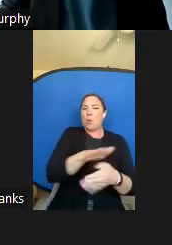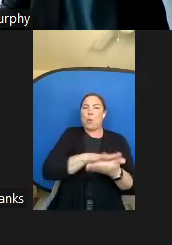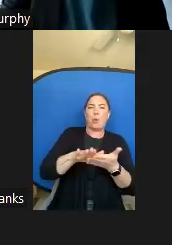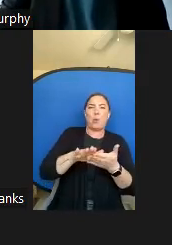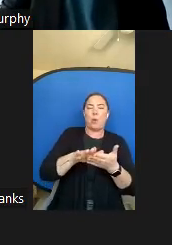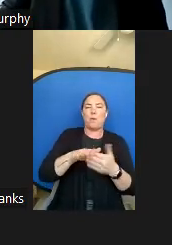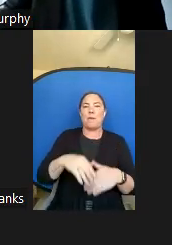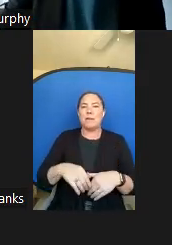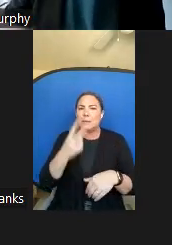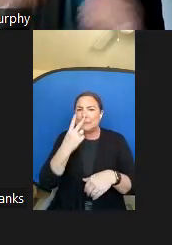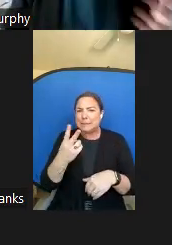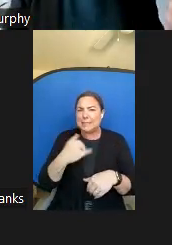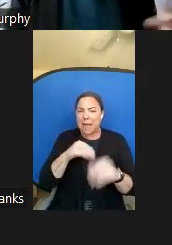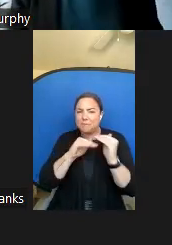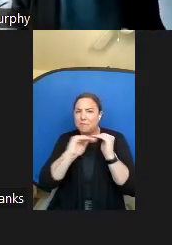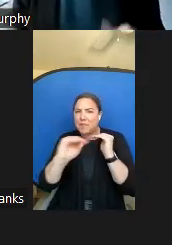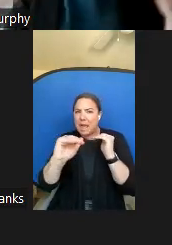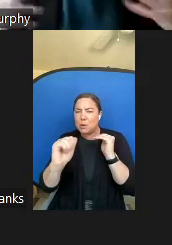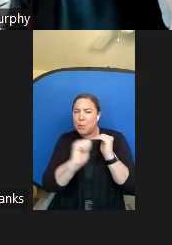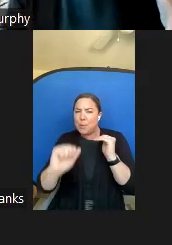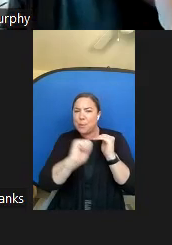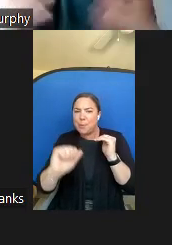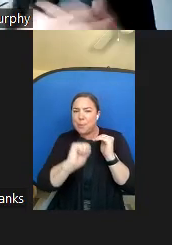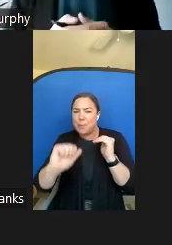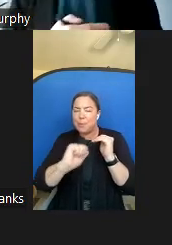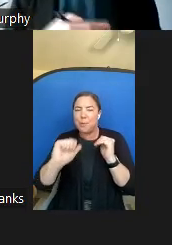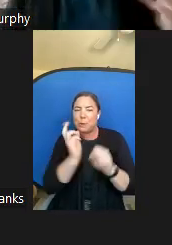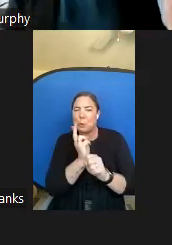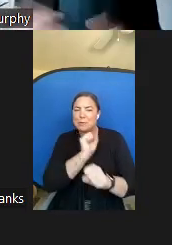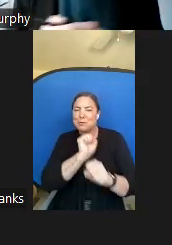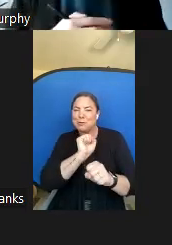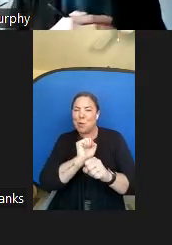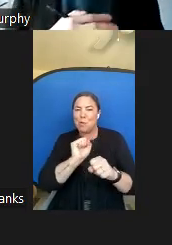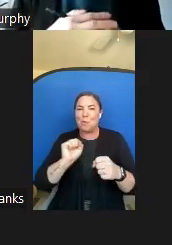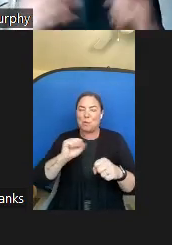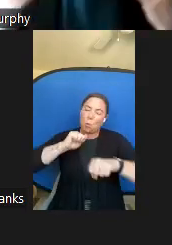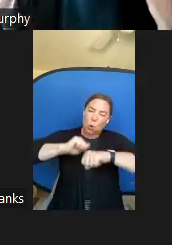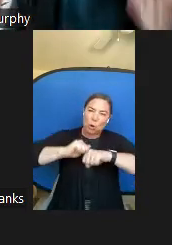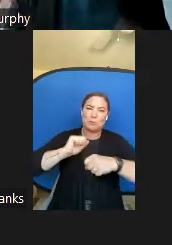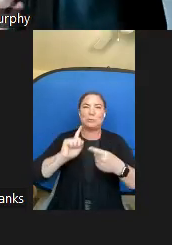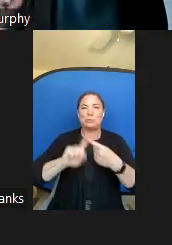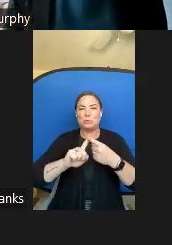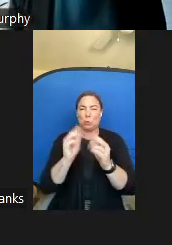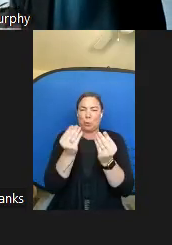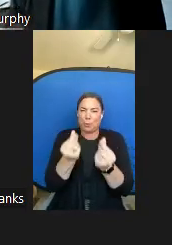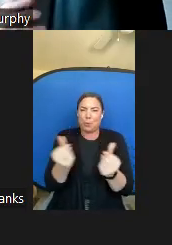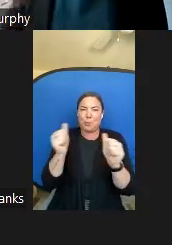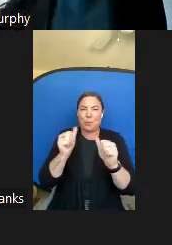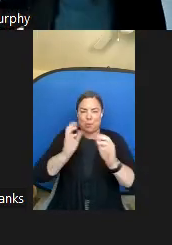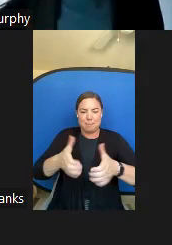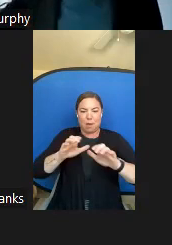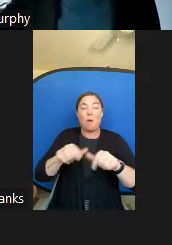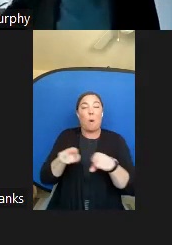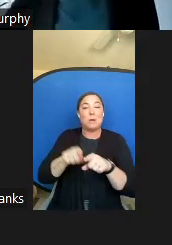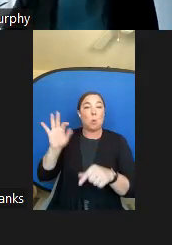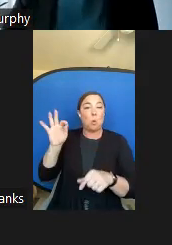there's a flattened surface where it has received work or received erosion. We see hairpins